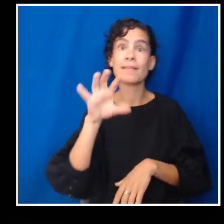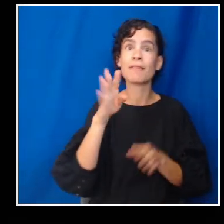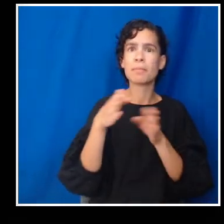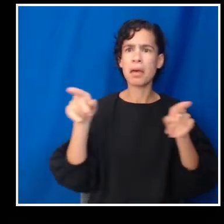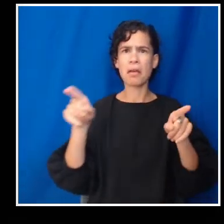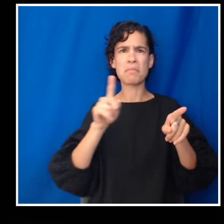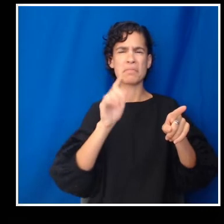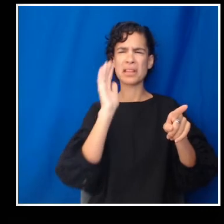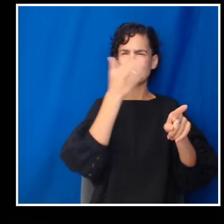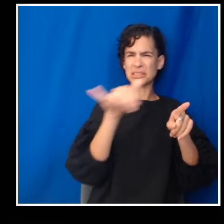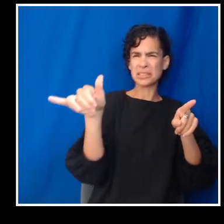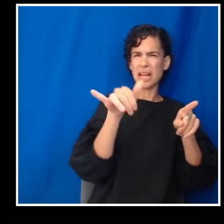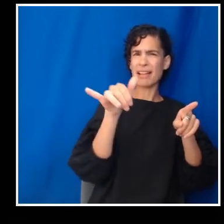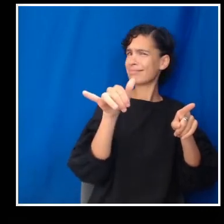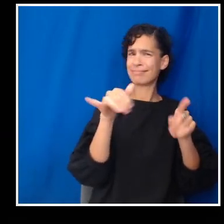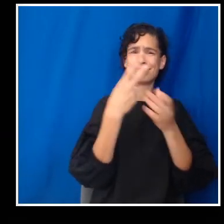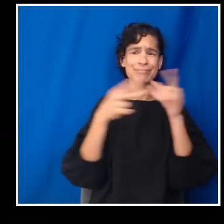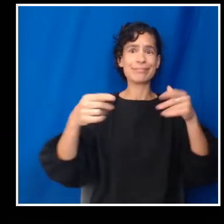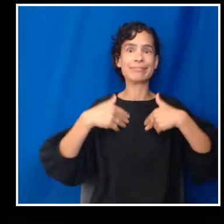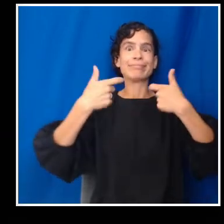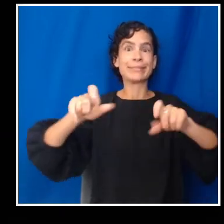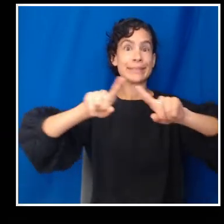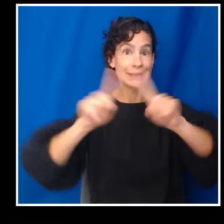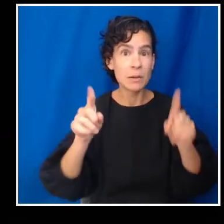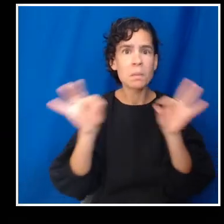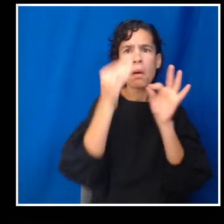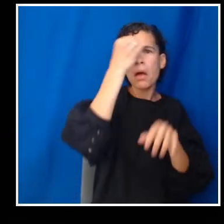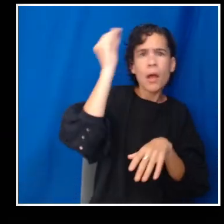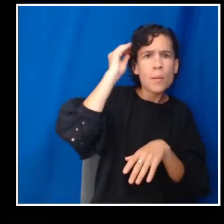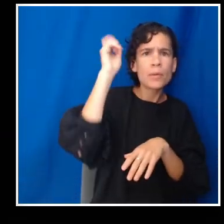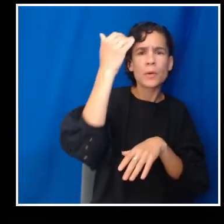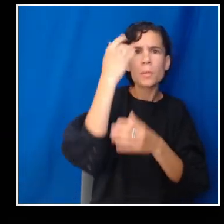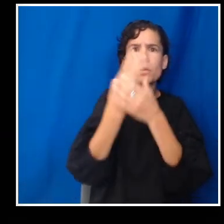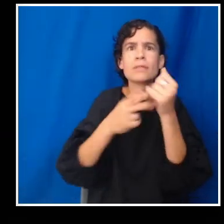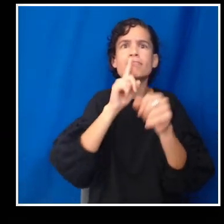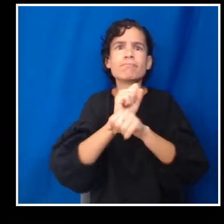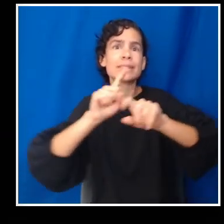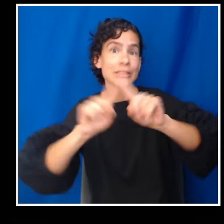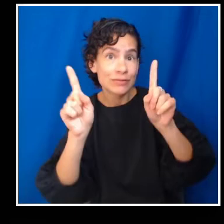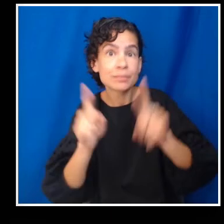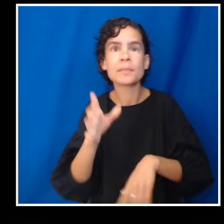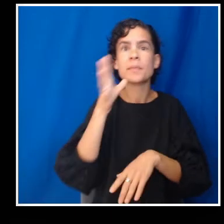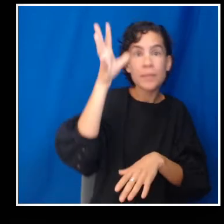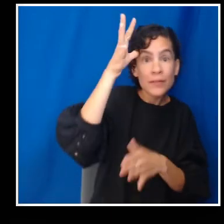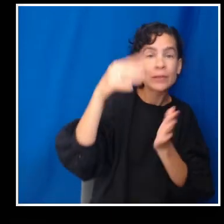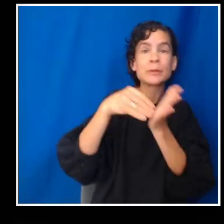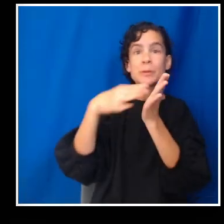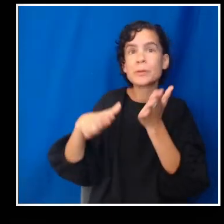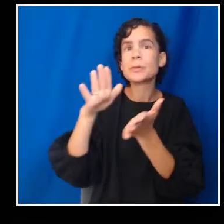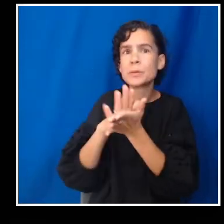and 504 plans sound very similar, but there are big differences between them. It's important to know that they are different, and that